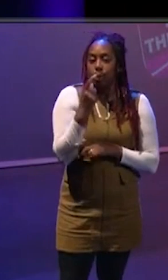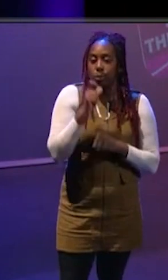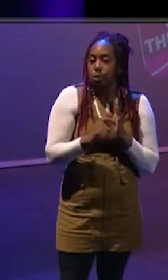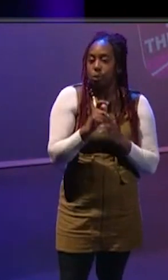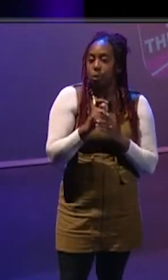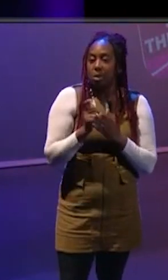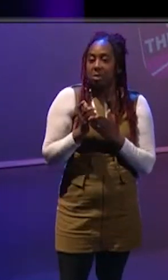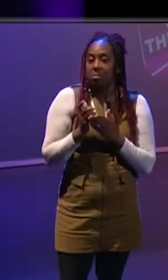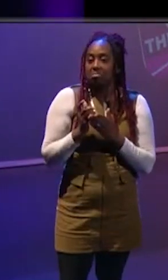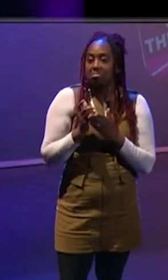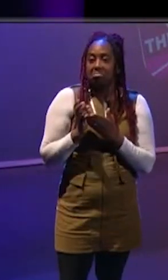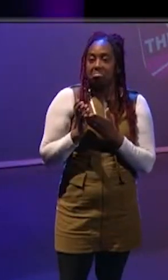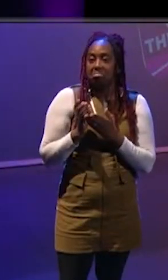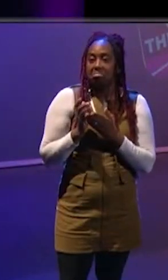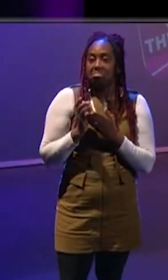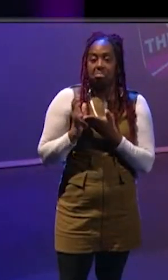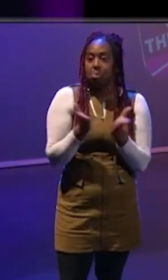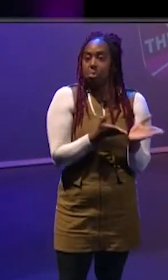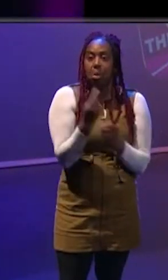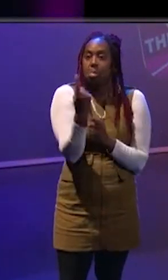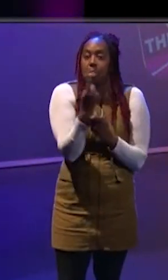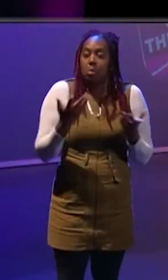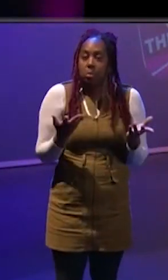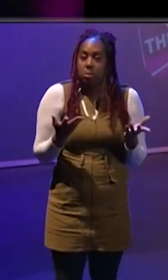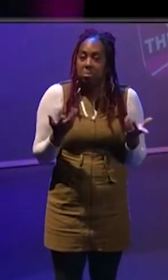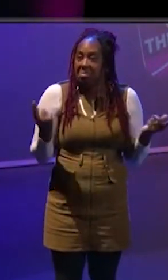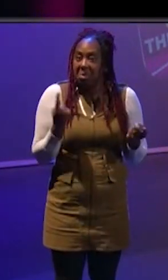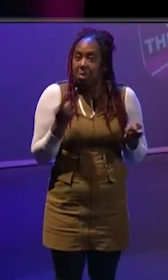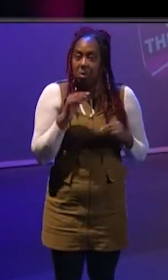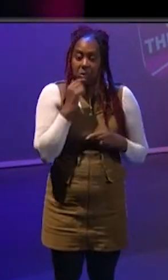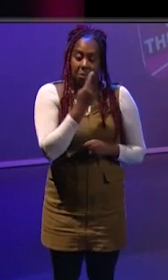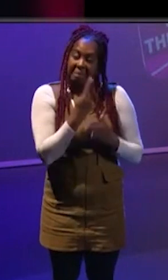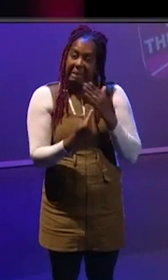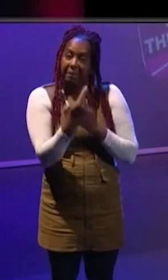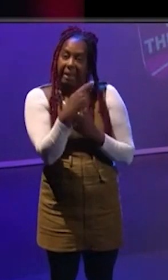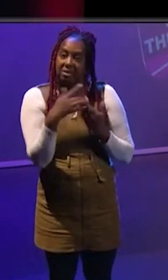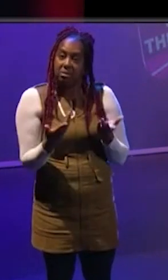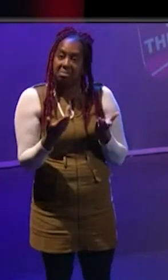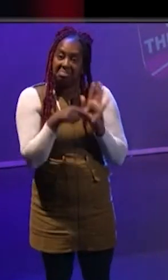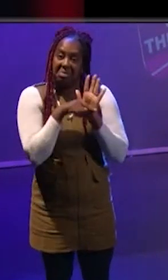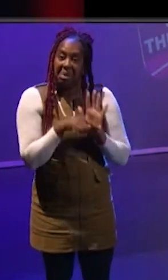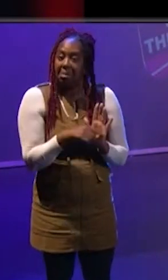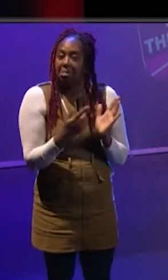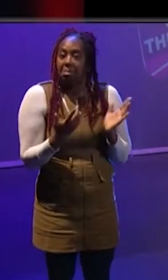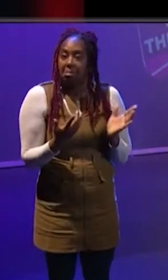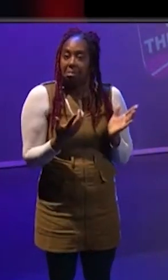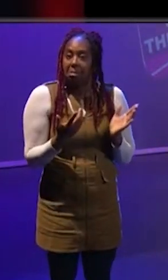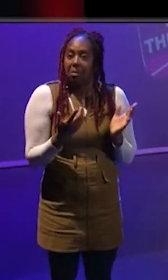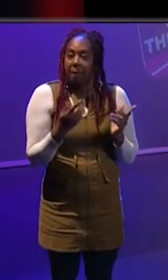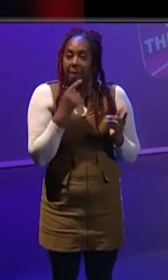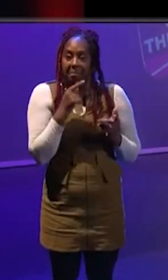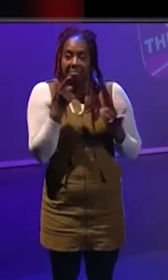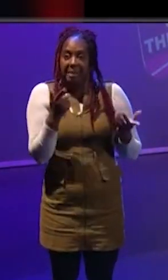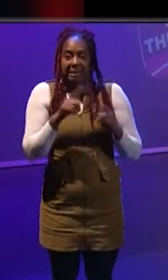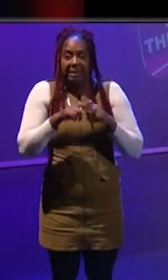is presenting the show quite often. So when I talk about being an independent producer, that's because that's external